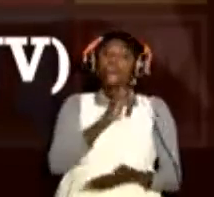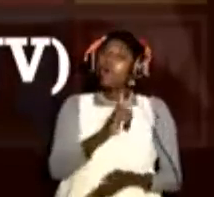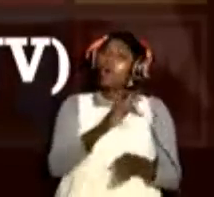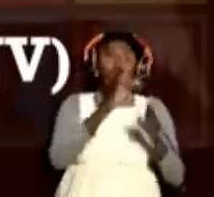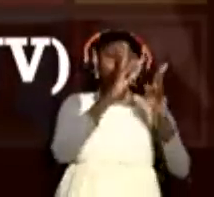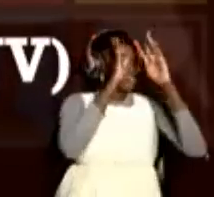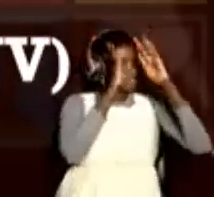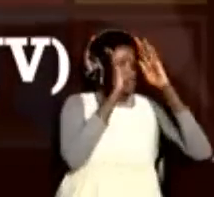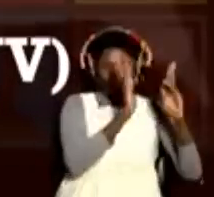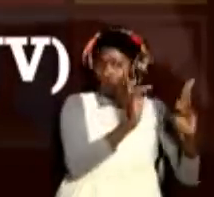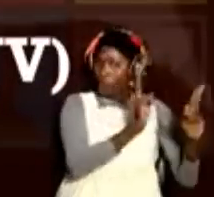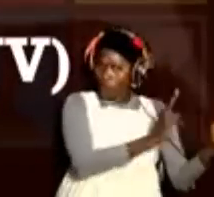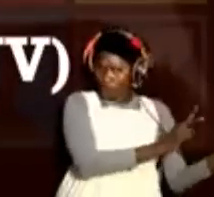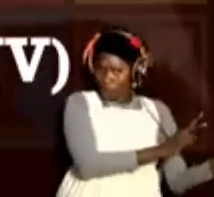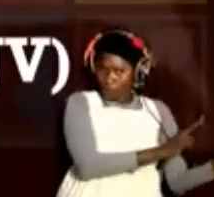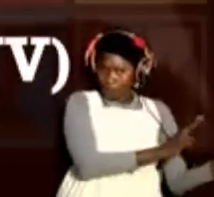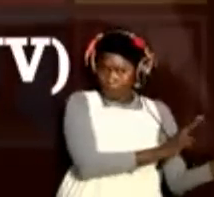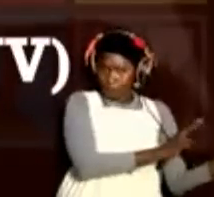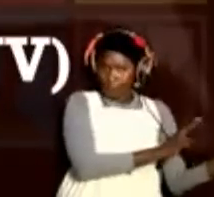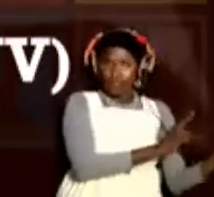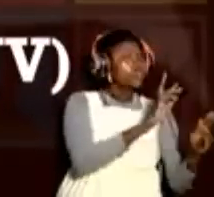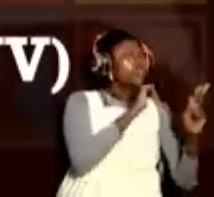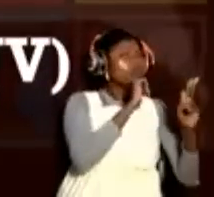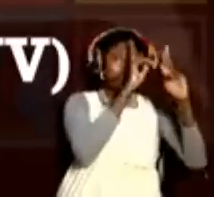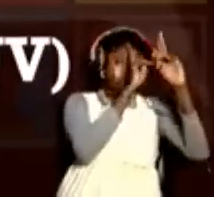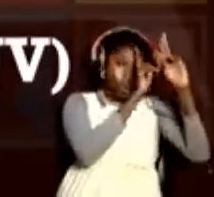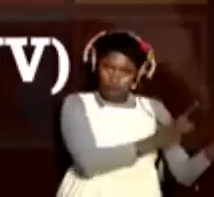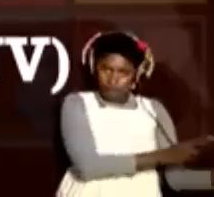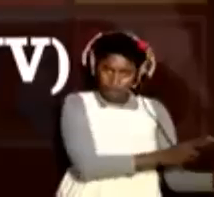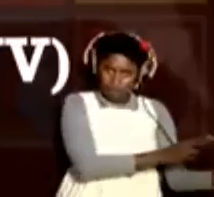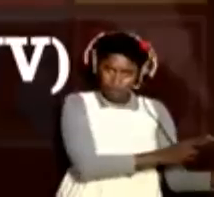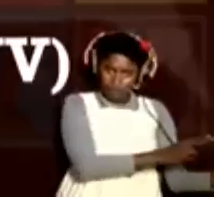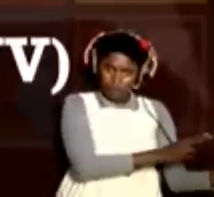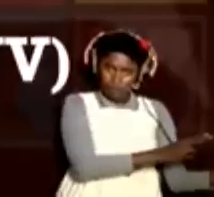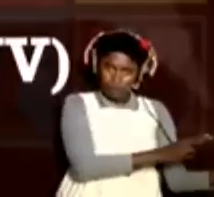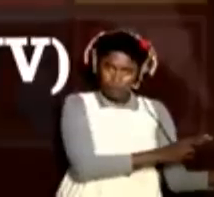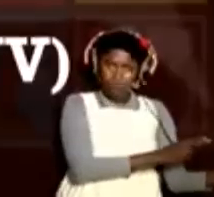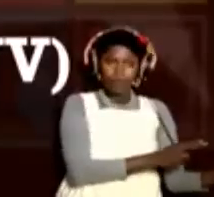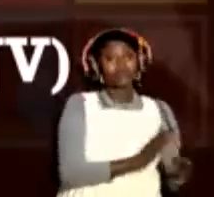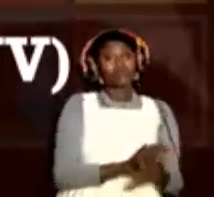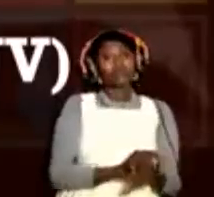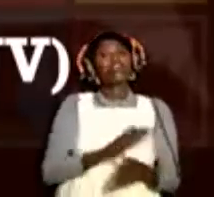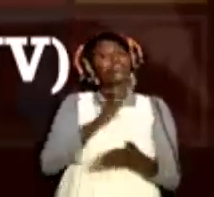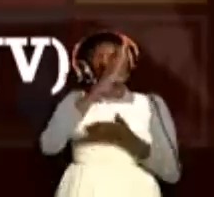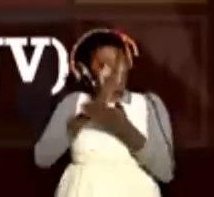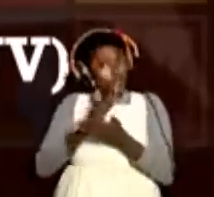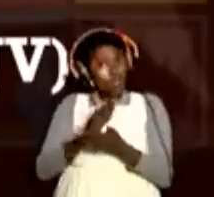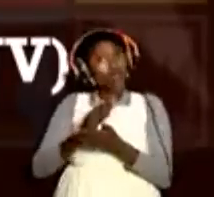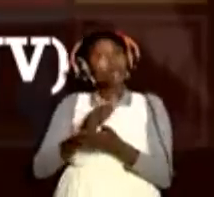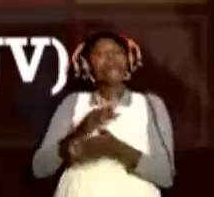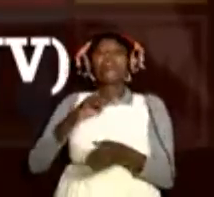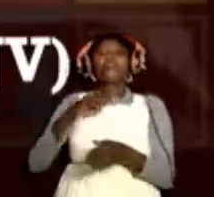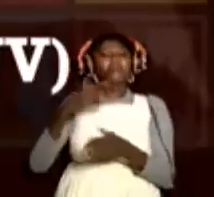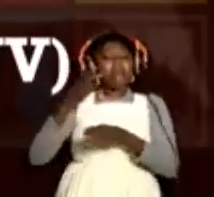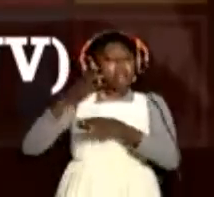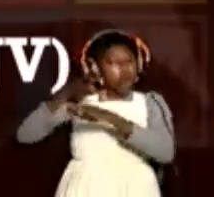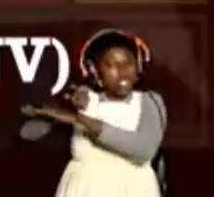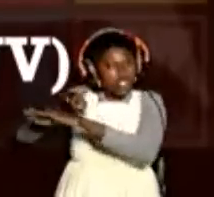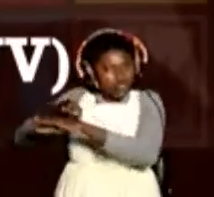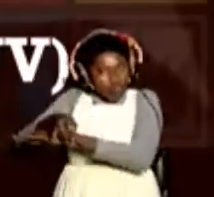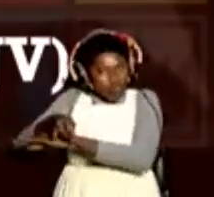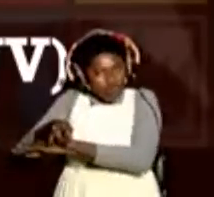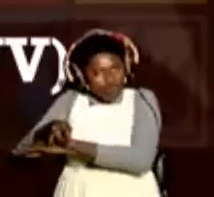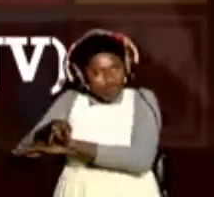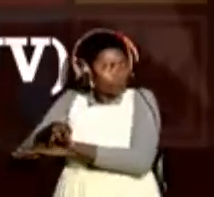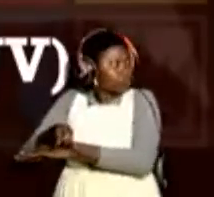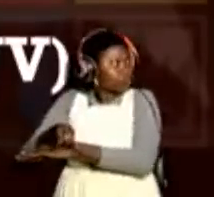destined, no matter how they try, to be relegated to dishonor. Some are for noble use, some are for